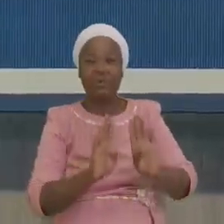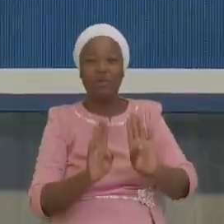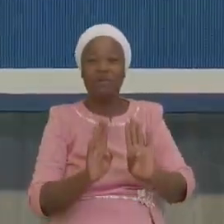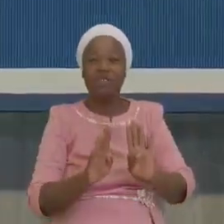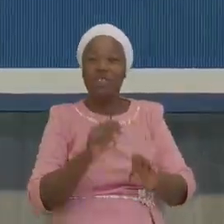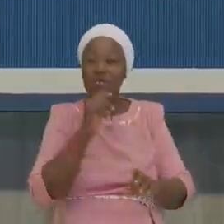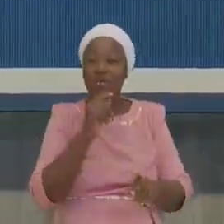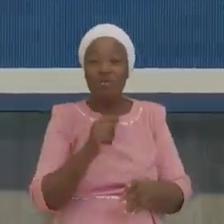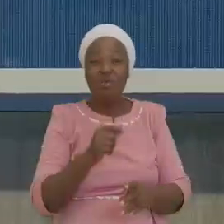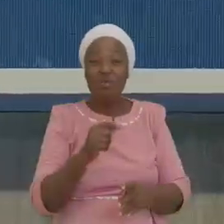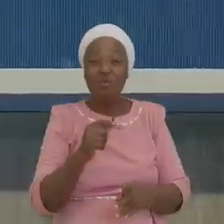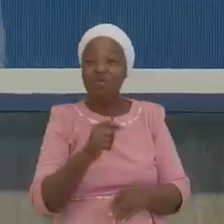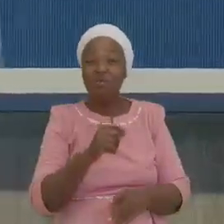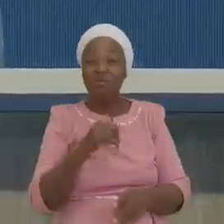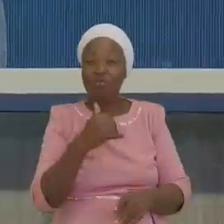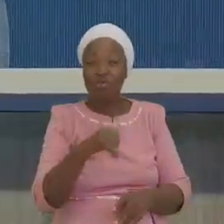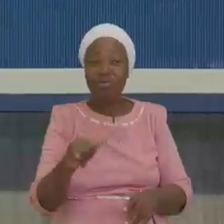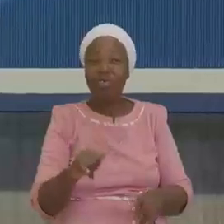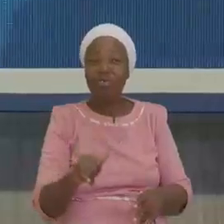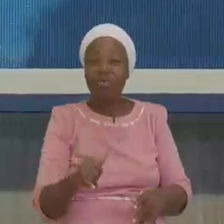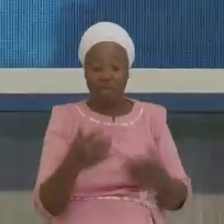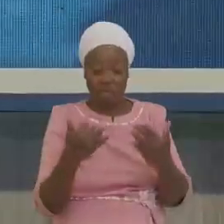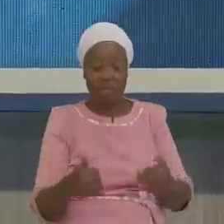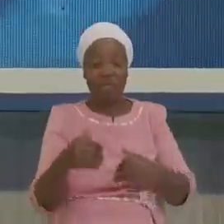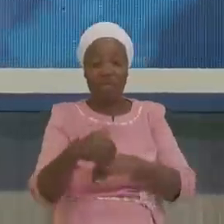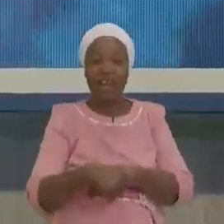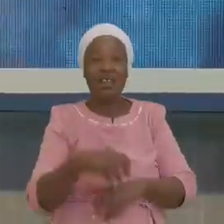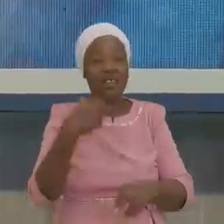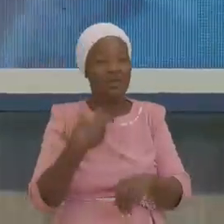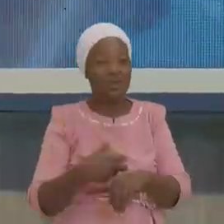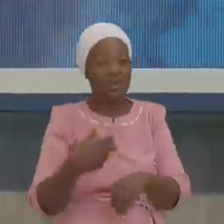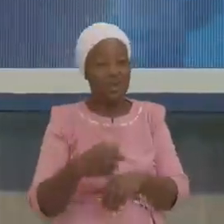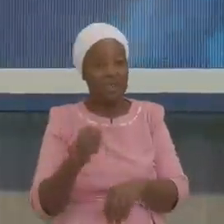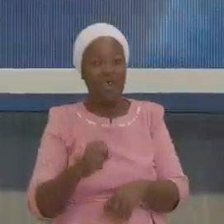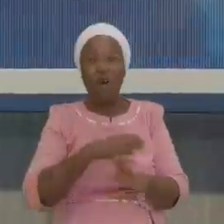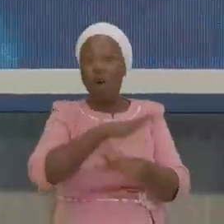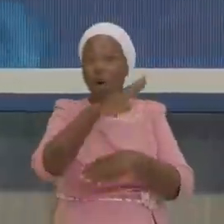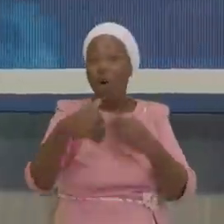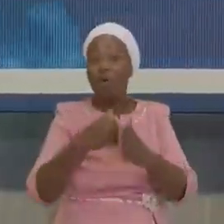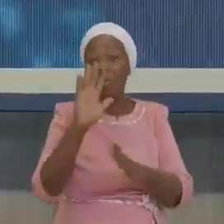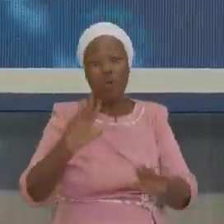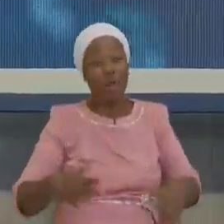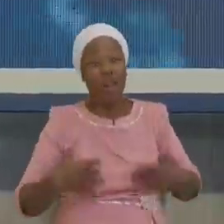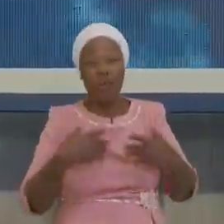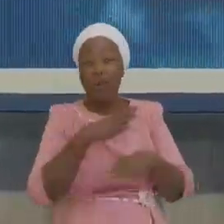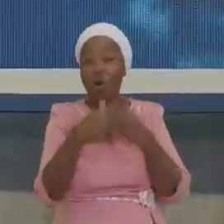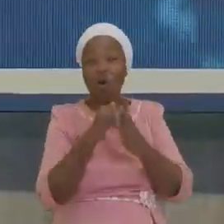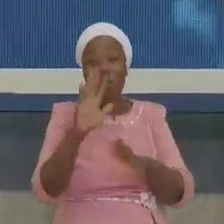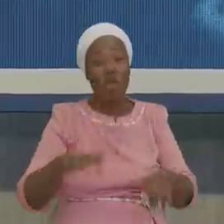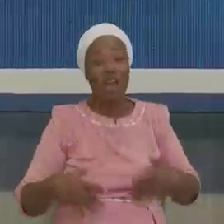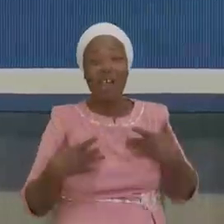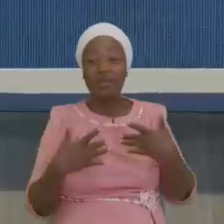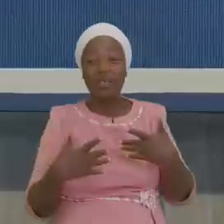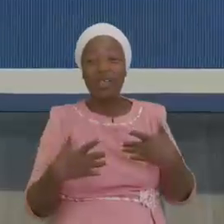not just tonight's difficulties, all your life. All your life,